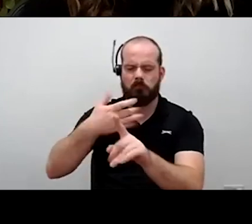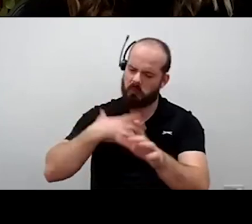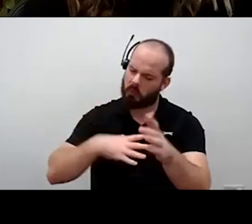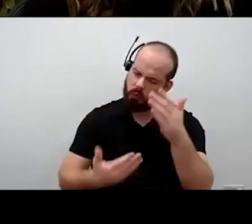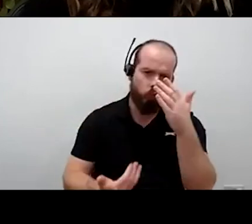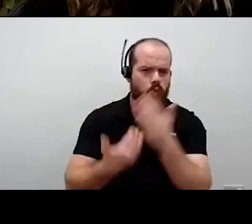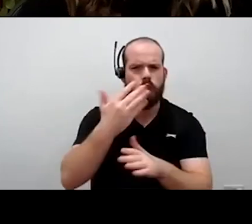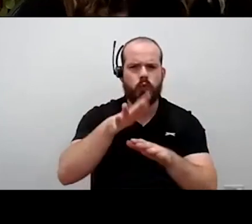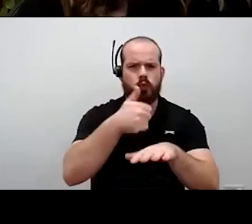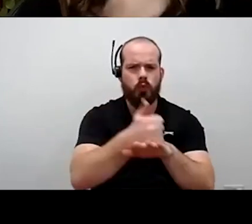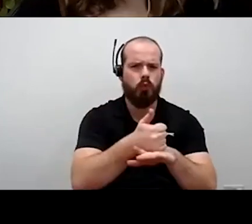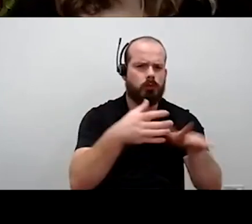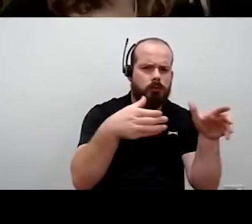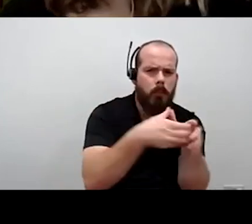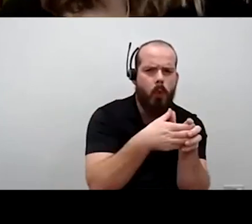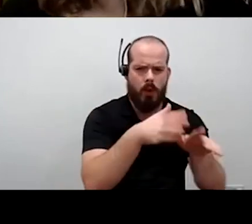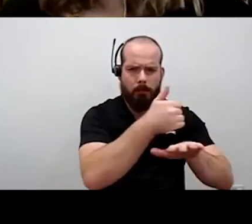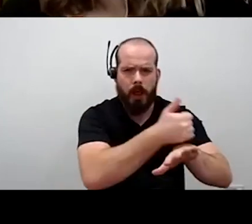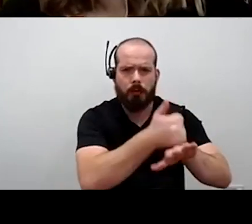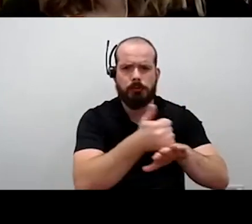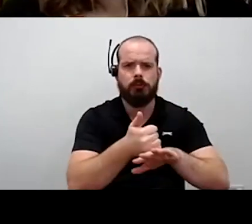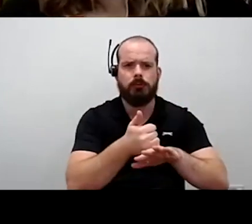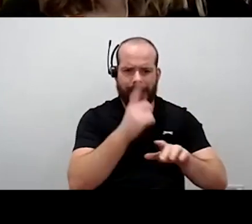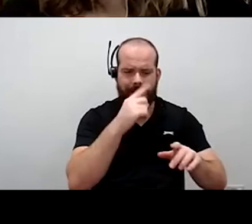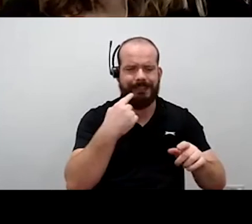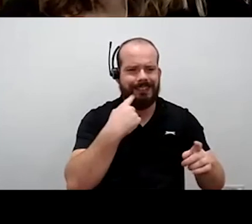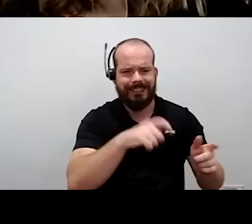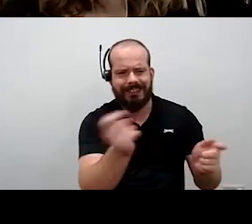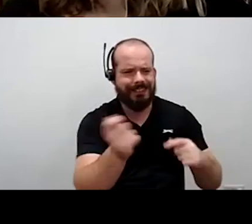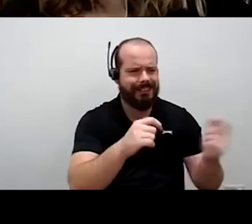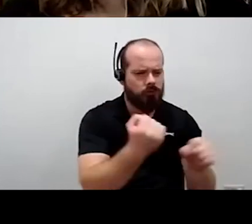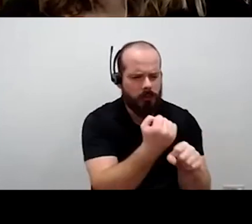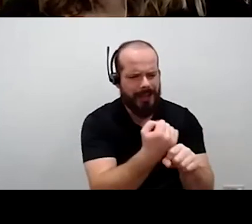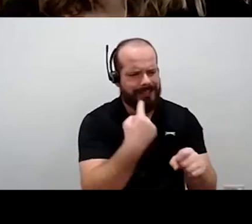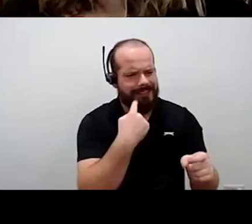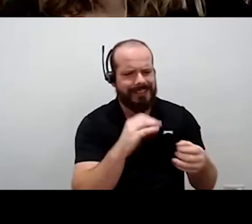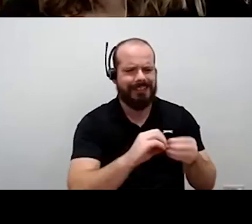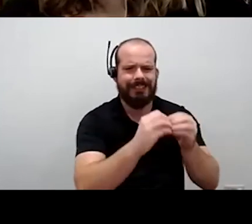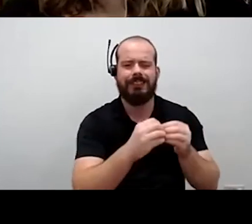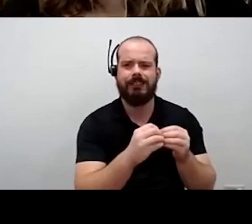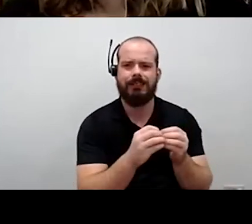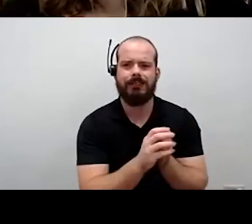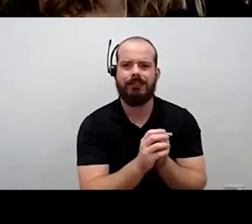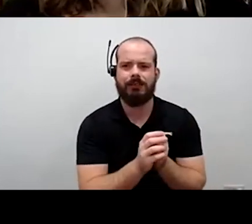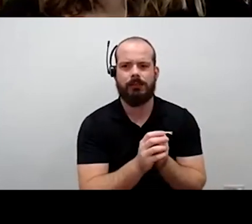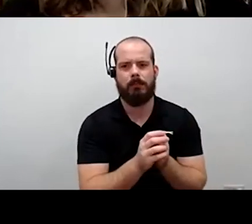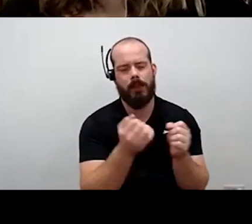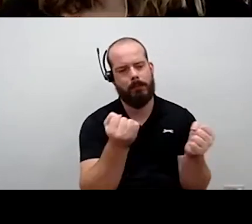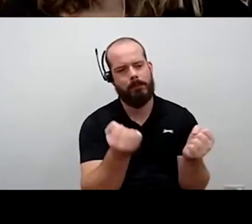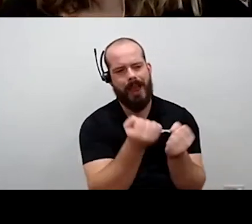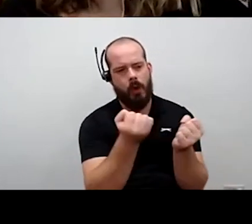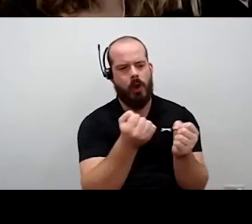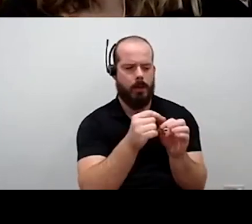modular, small modular nuclear power plants. It seems some call them PowerPoint nuclear power